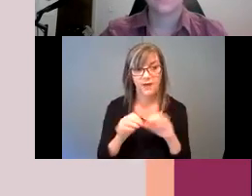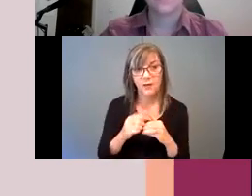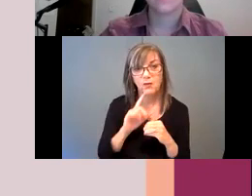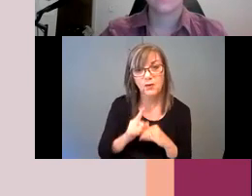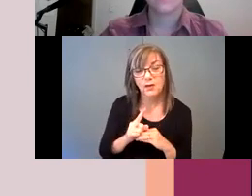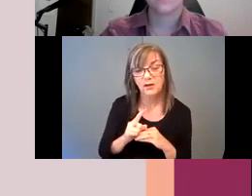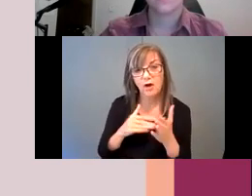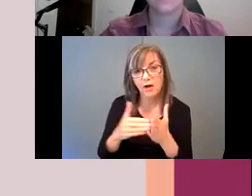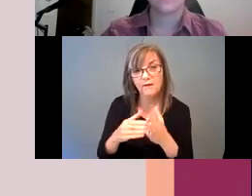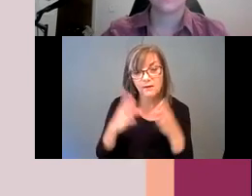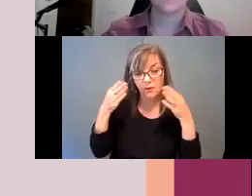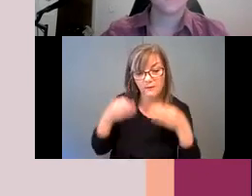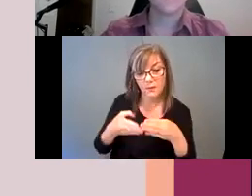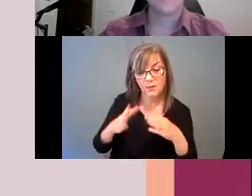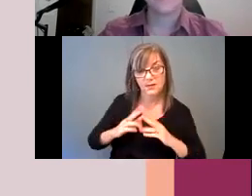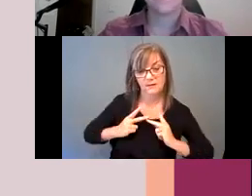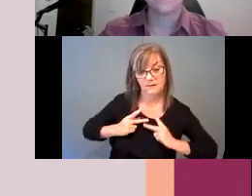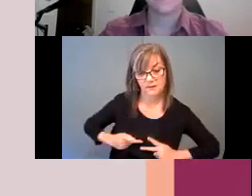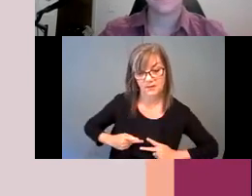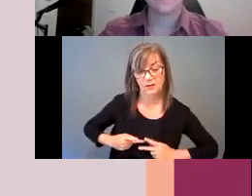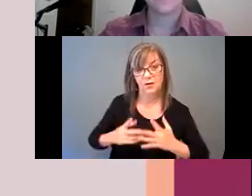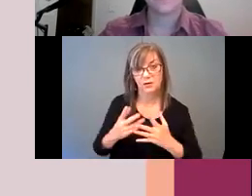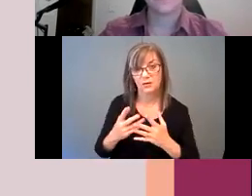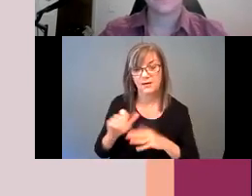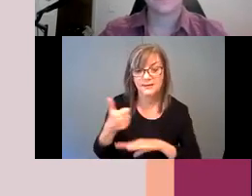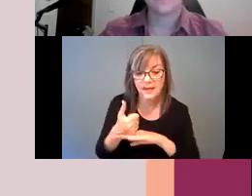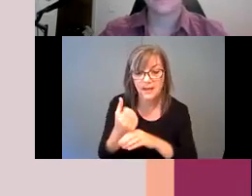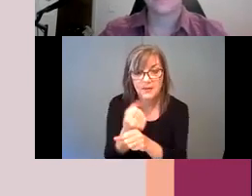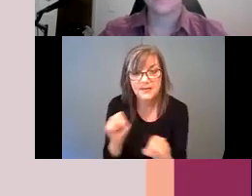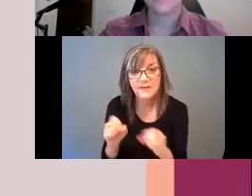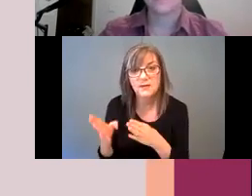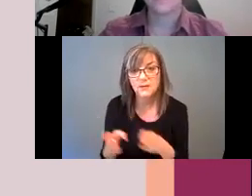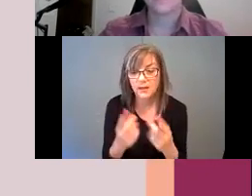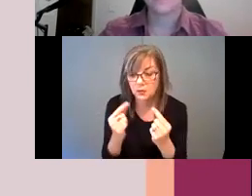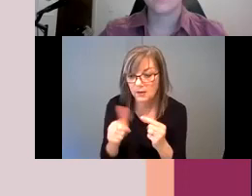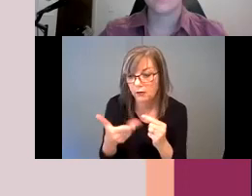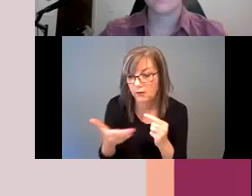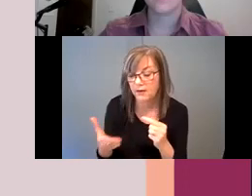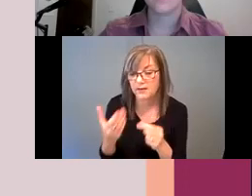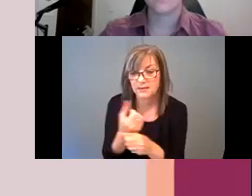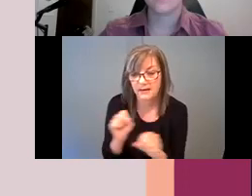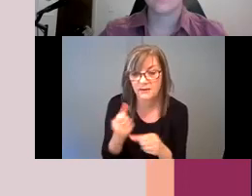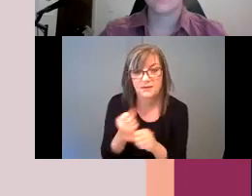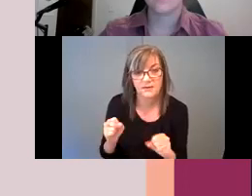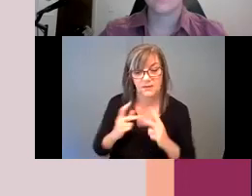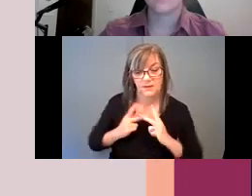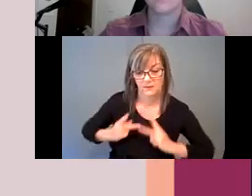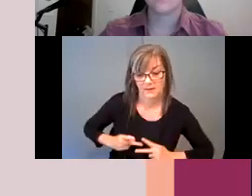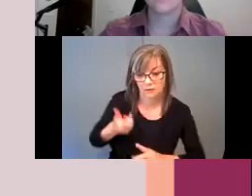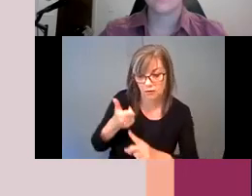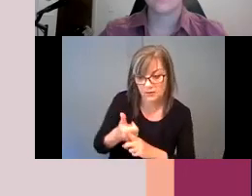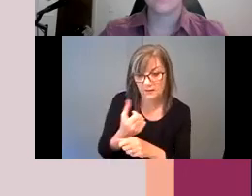we focus on that physical. So when we're creating safety plans or doing other things, we're kind of focusing on, are you